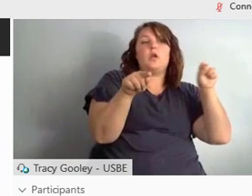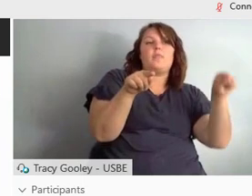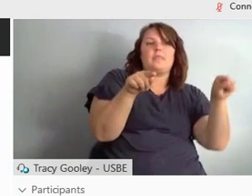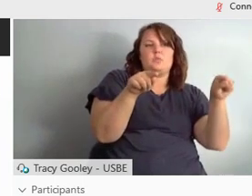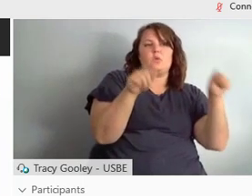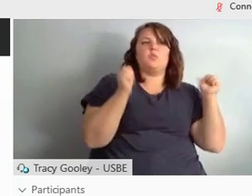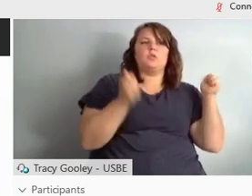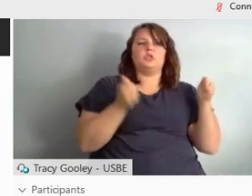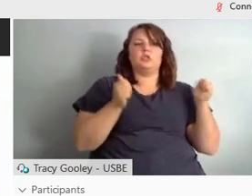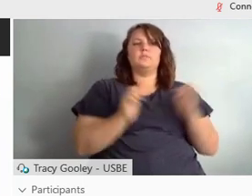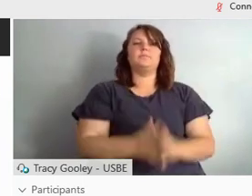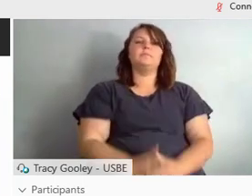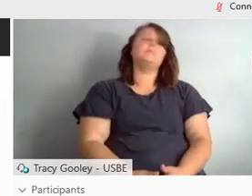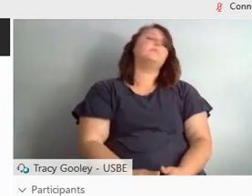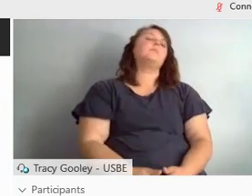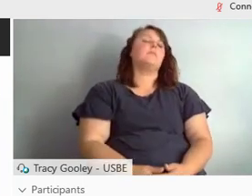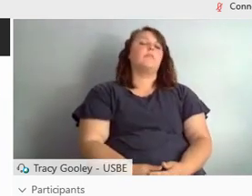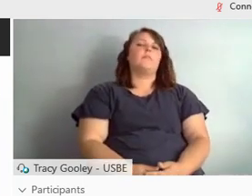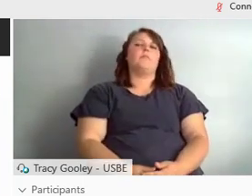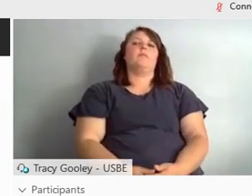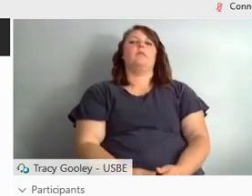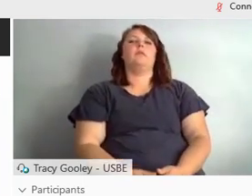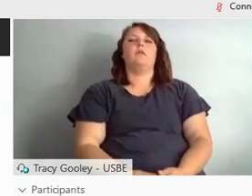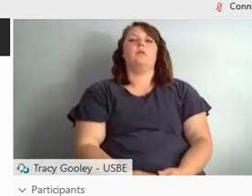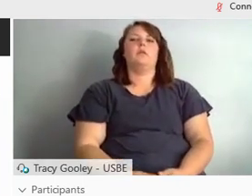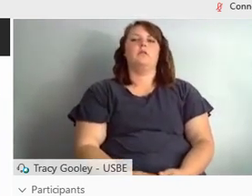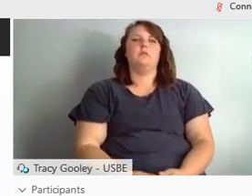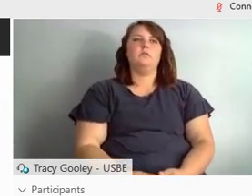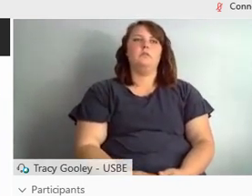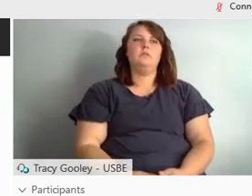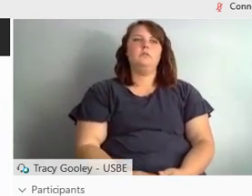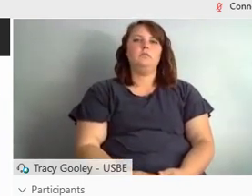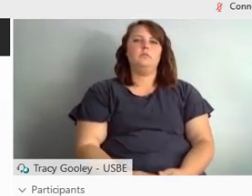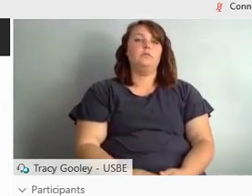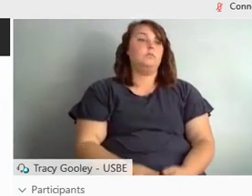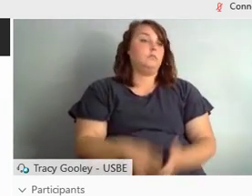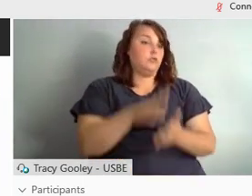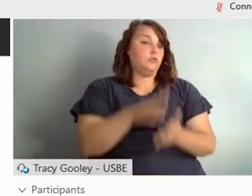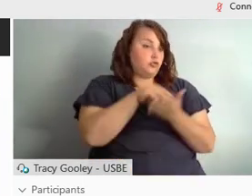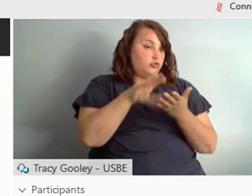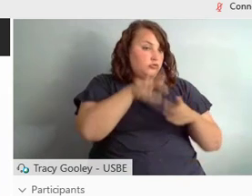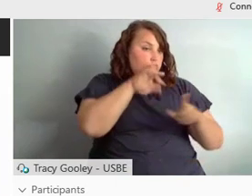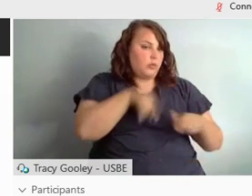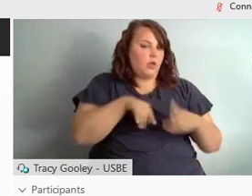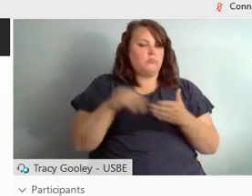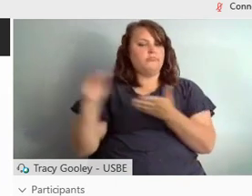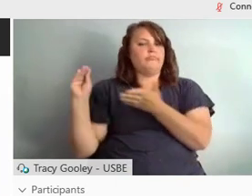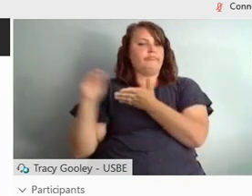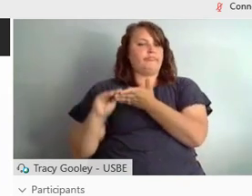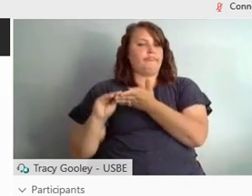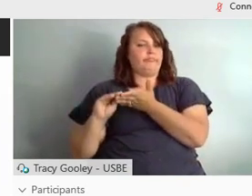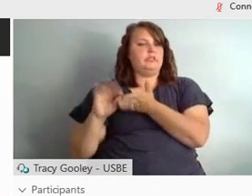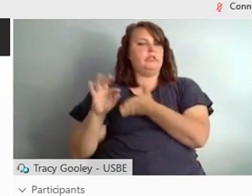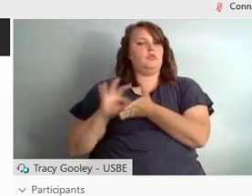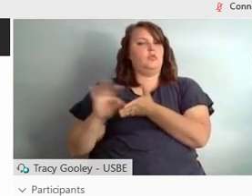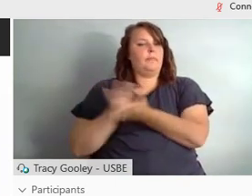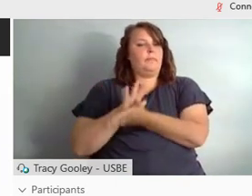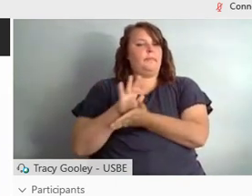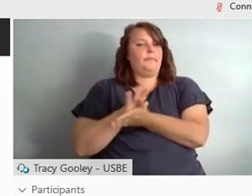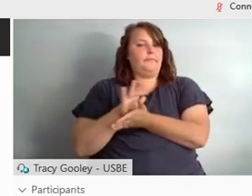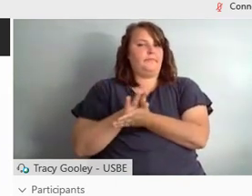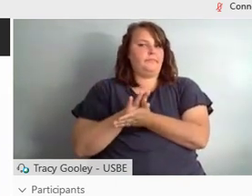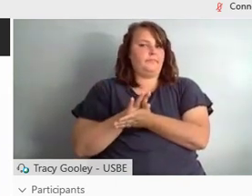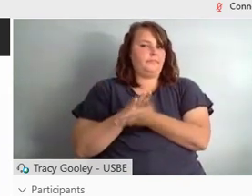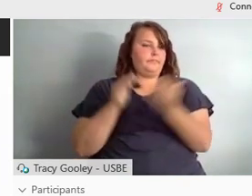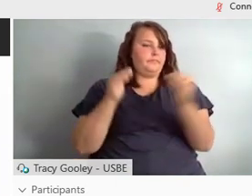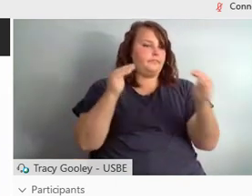pointing to the second button. And then you'll record the student's response on the scoring sheet, move the paper down and repeat